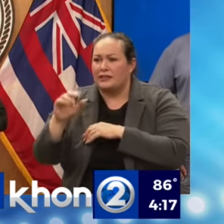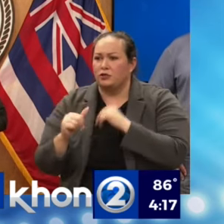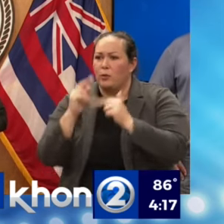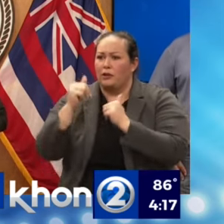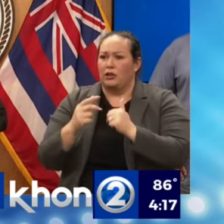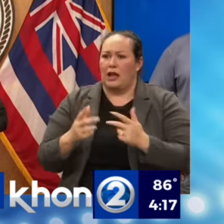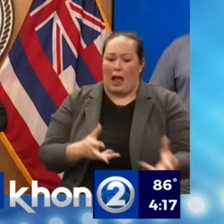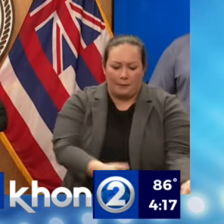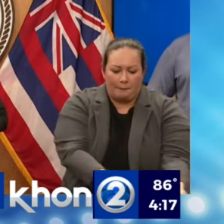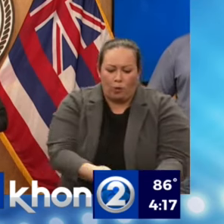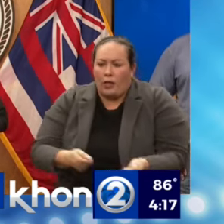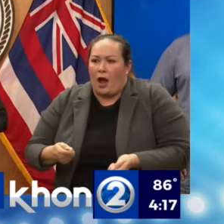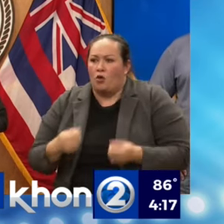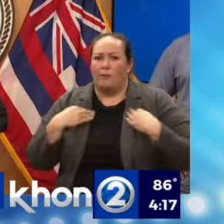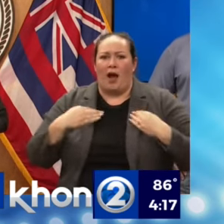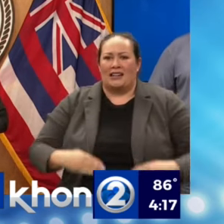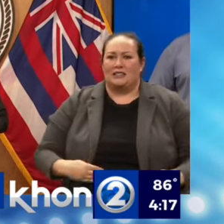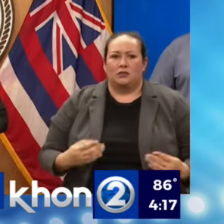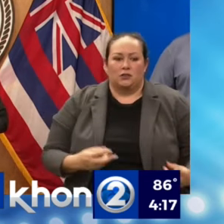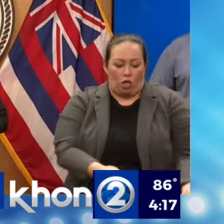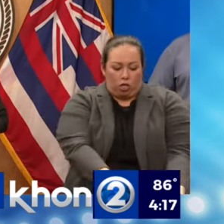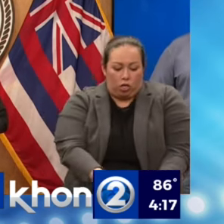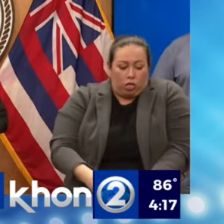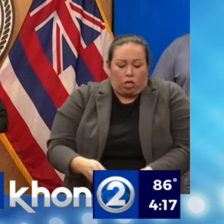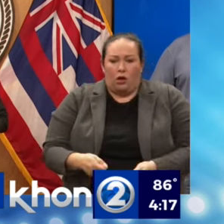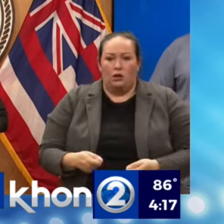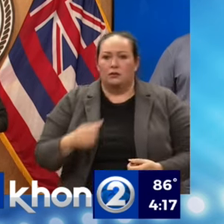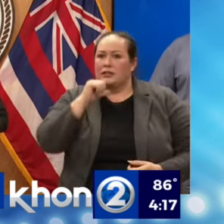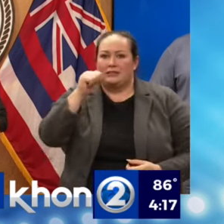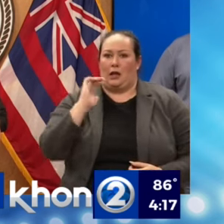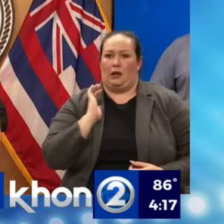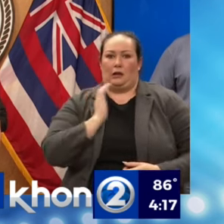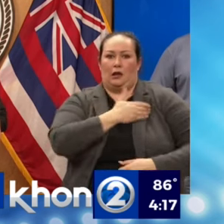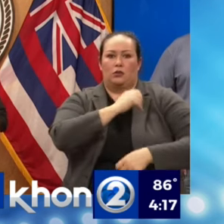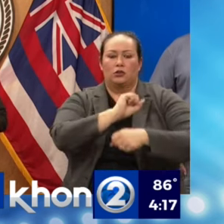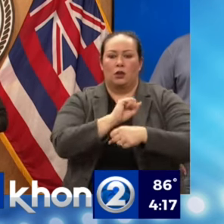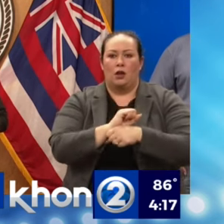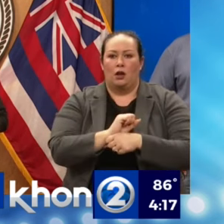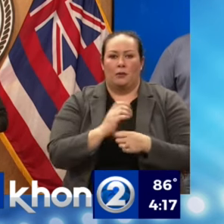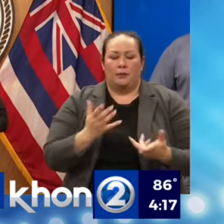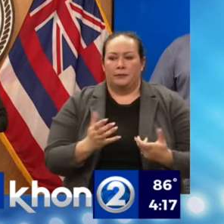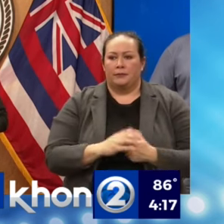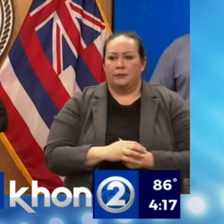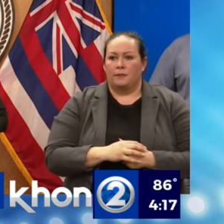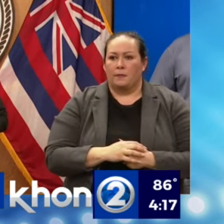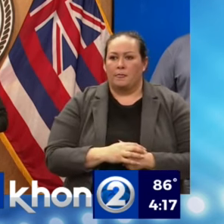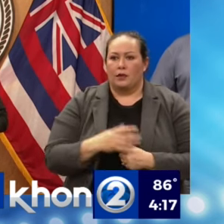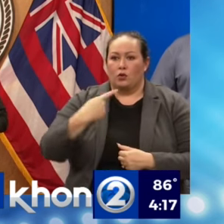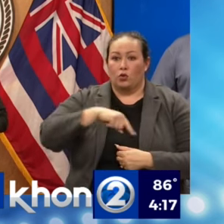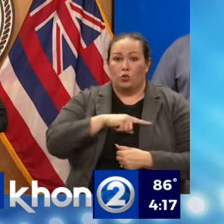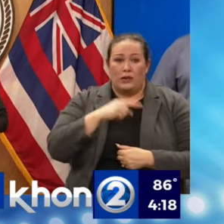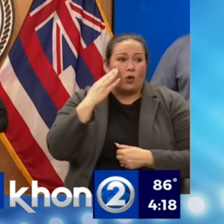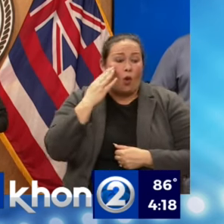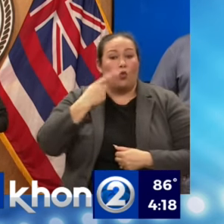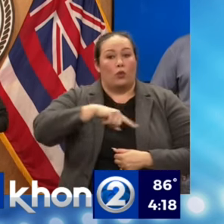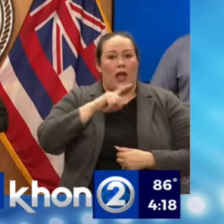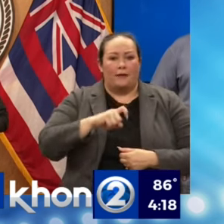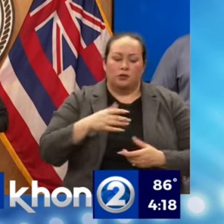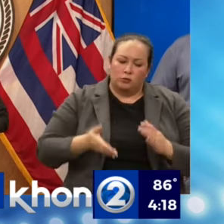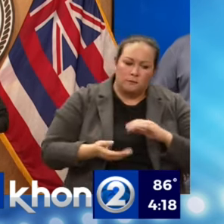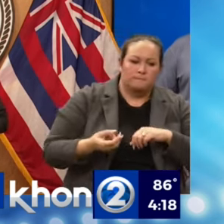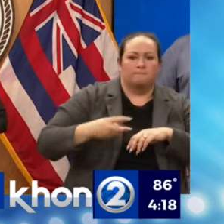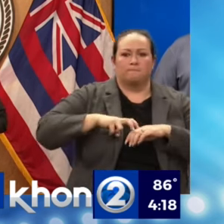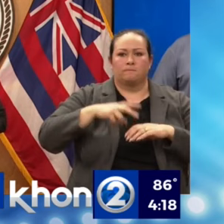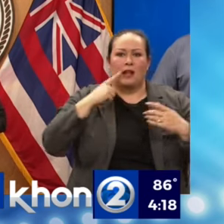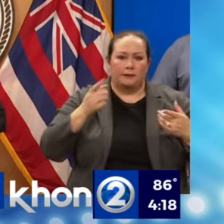and pull out, you know, some of the bodies. So, we've got to do it as safely and as possible as we can. So, we know at this point we're going to need to do that. But we've got to do it